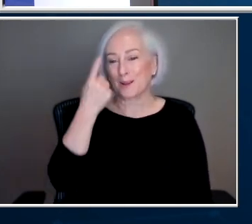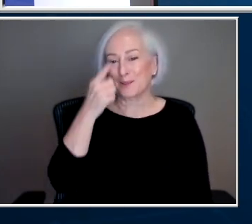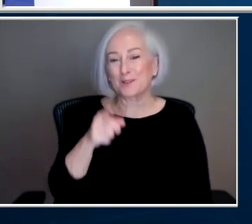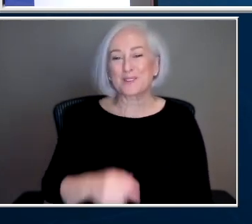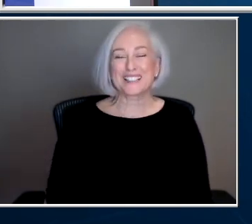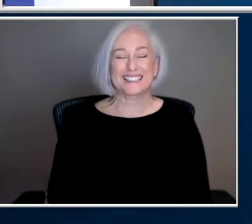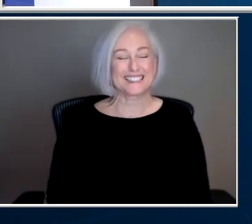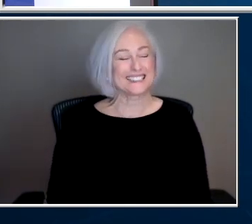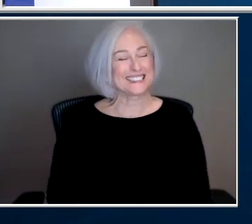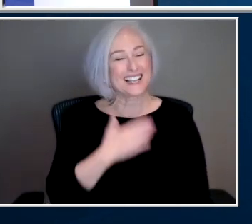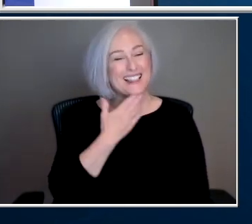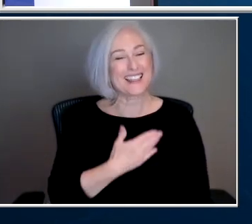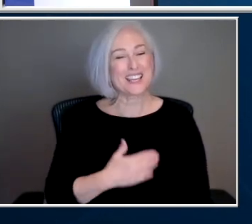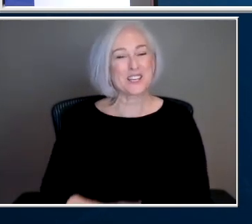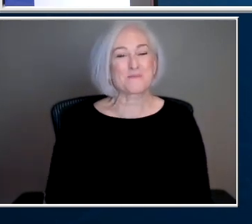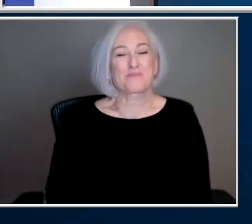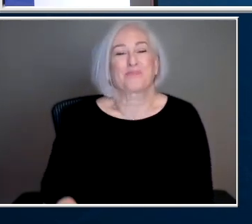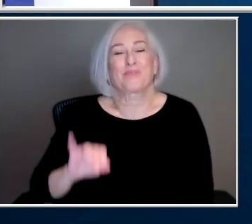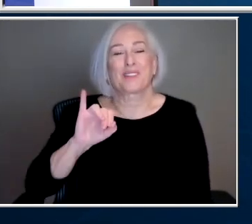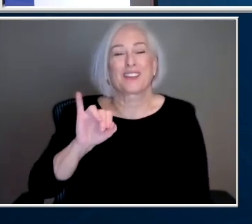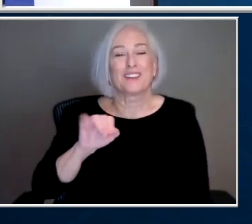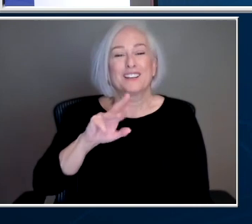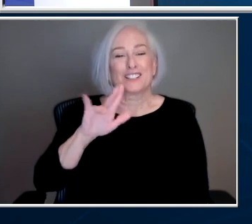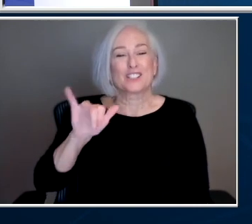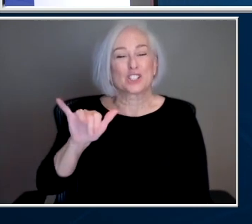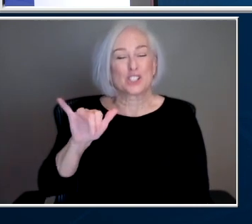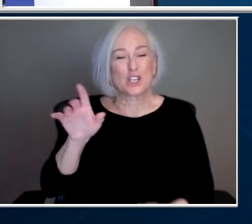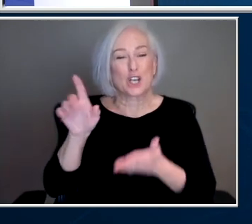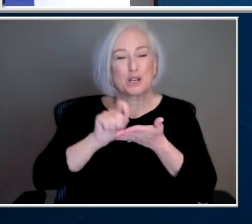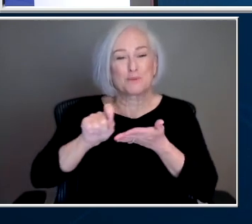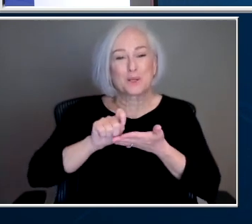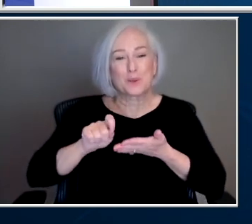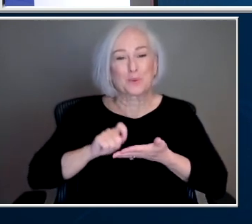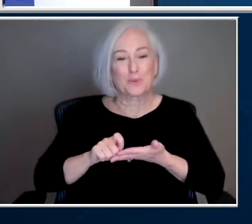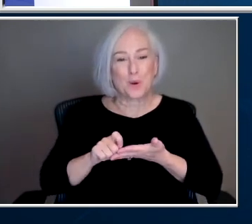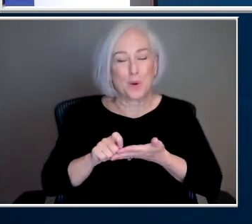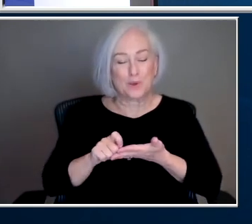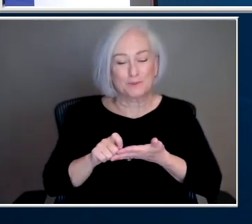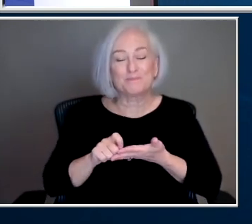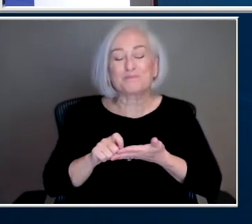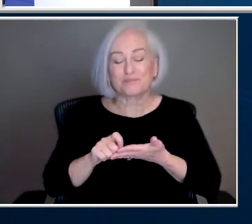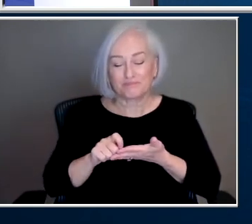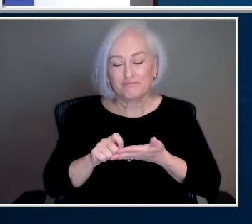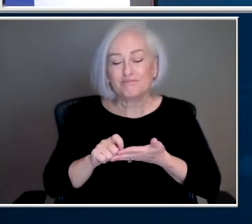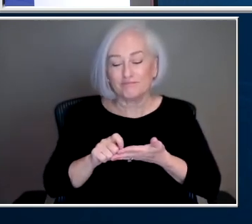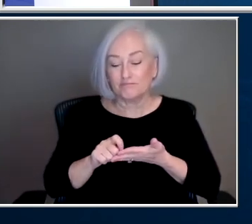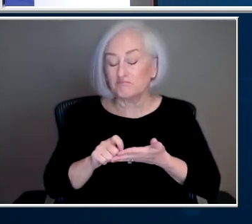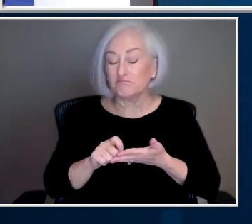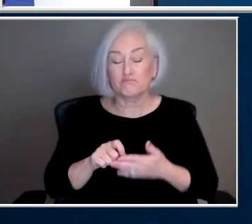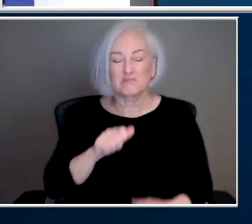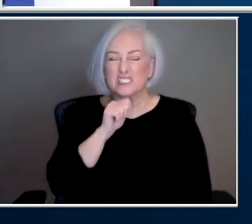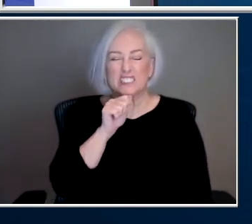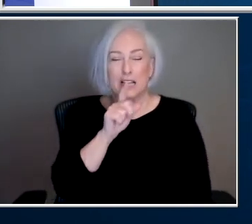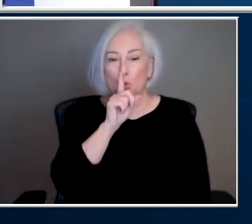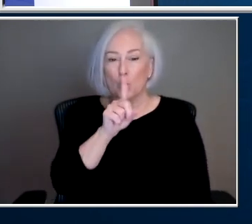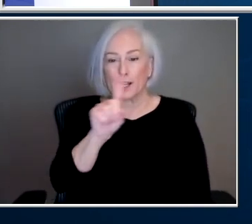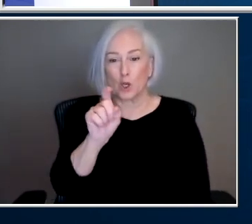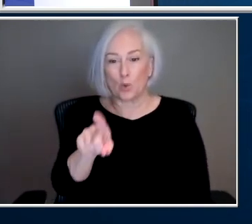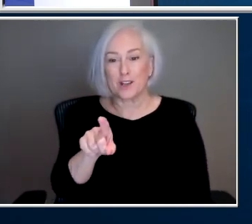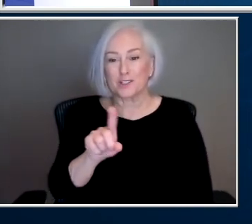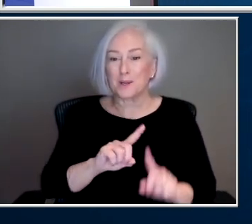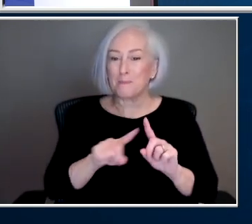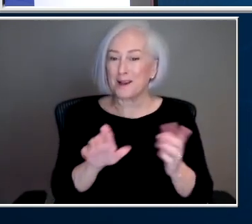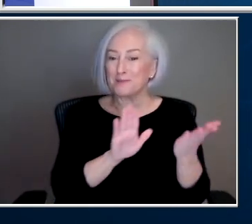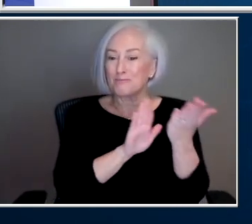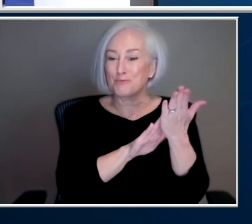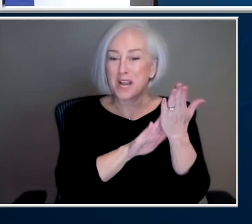Jeremy Yenser, one of our viewers, wrote something really nice. Jeremy says, "Not a question, but just some praise for Mikayla.